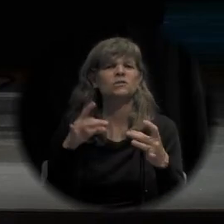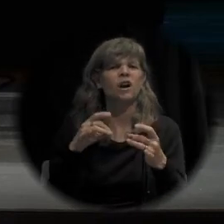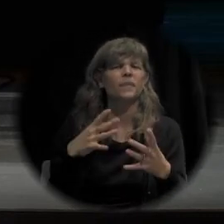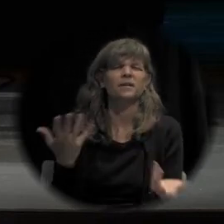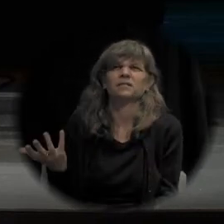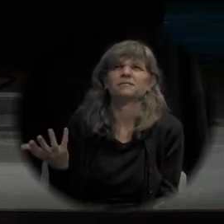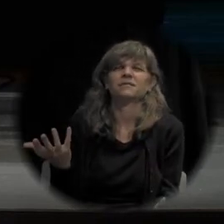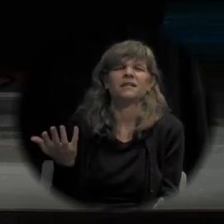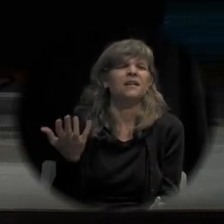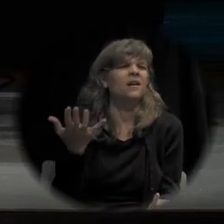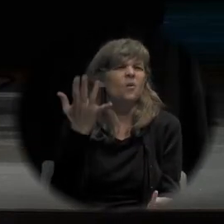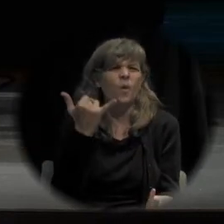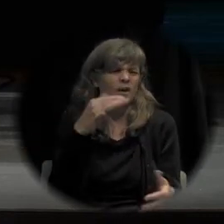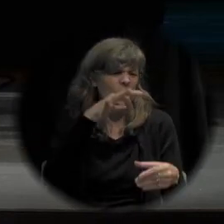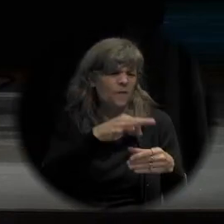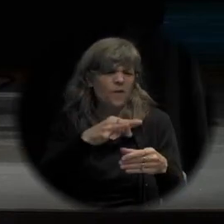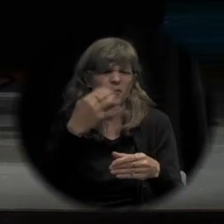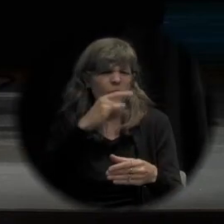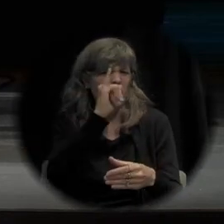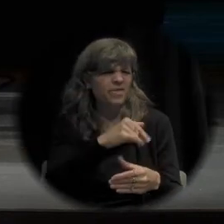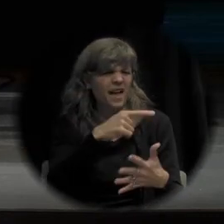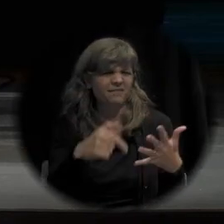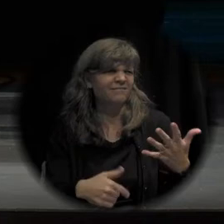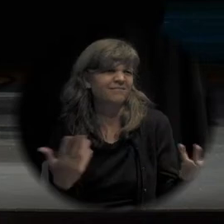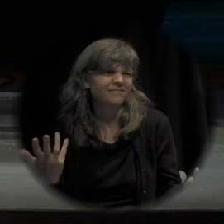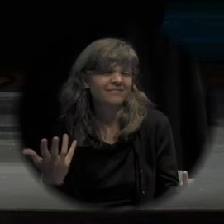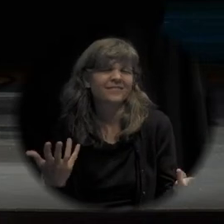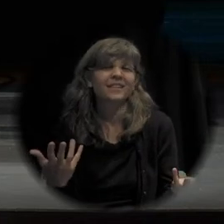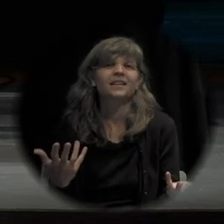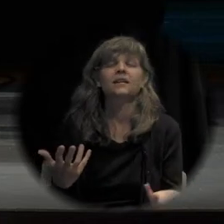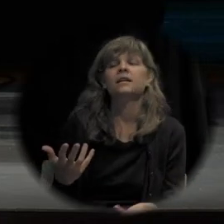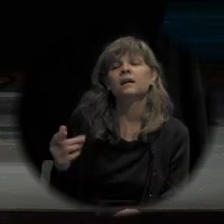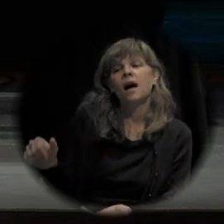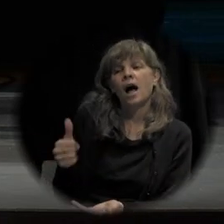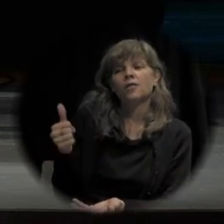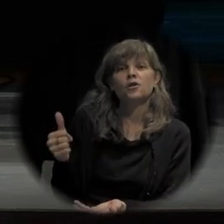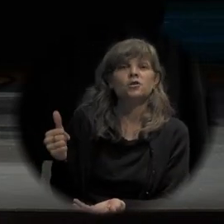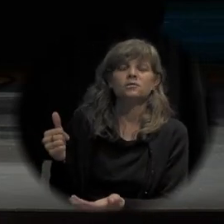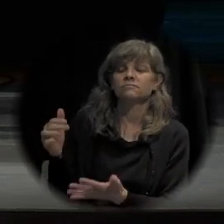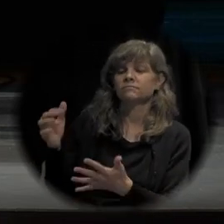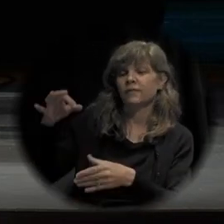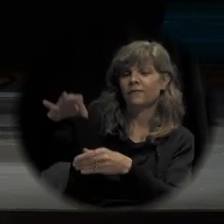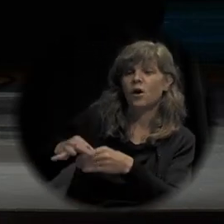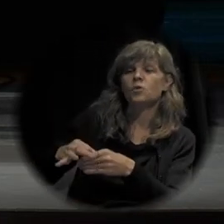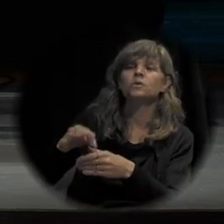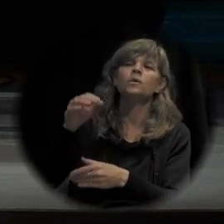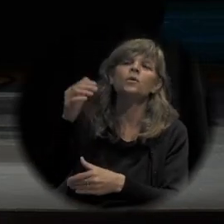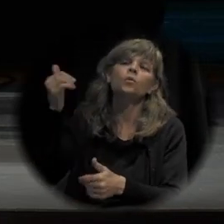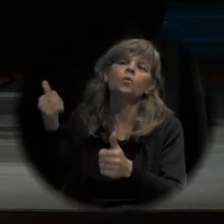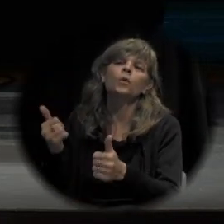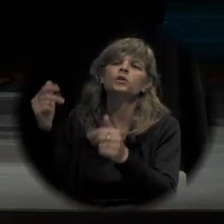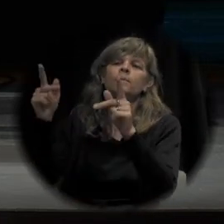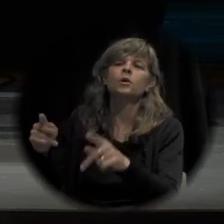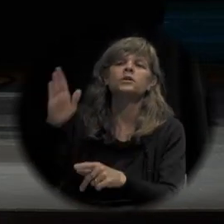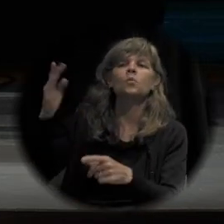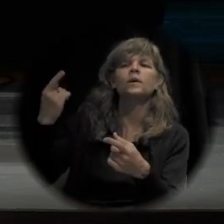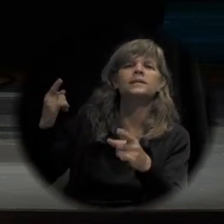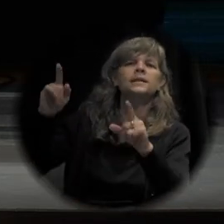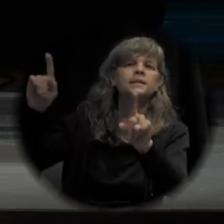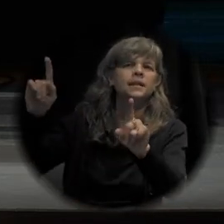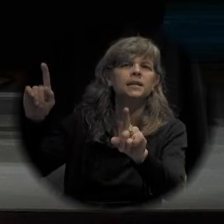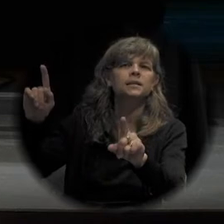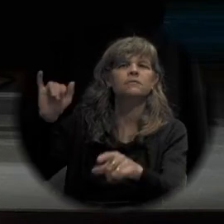Well, actually the thing I was thinking about was who is most likely to, much more mundane, succeed, right? And when we think about